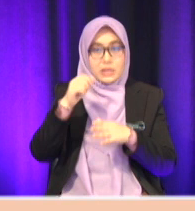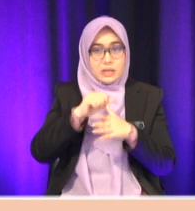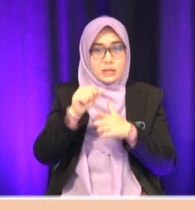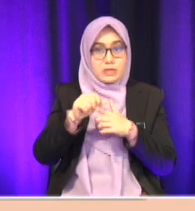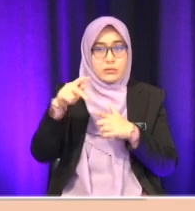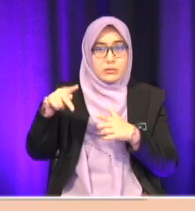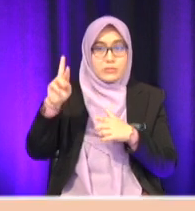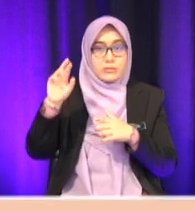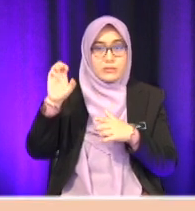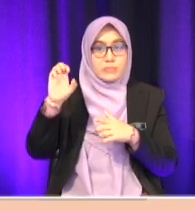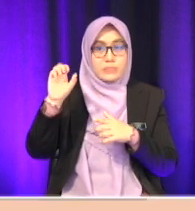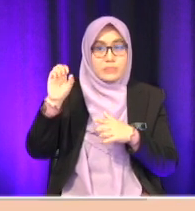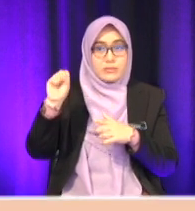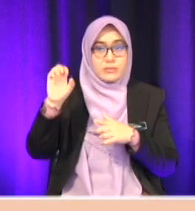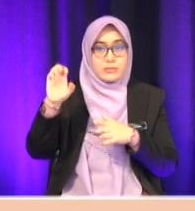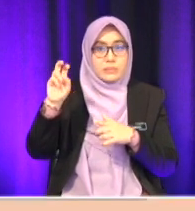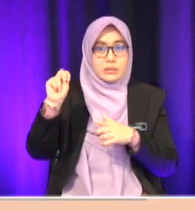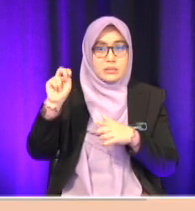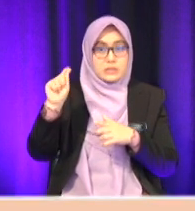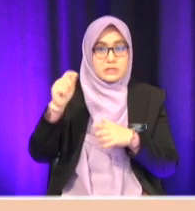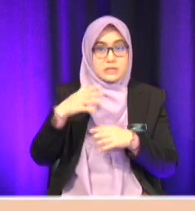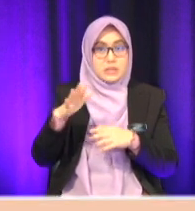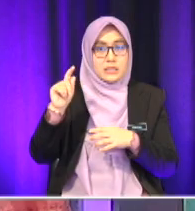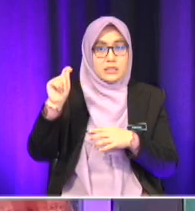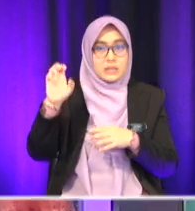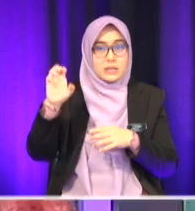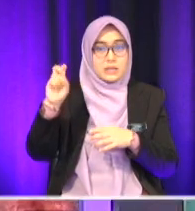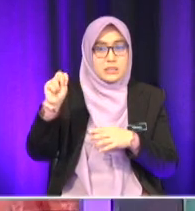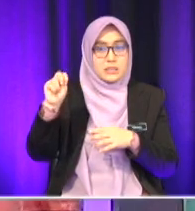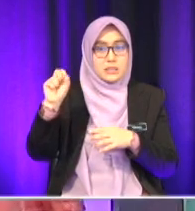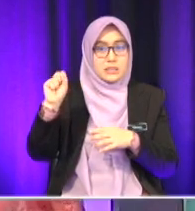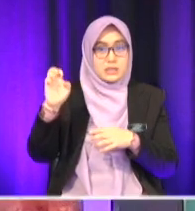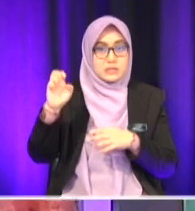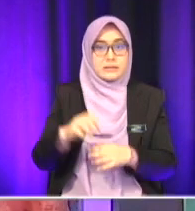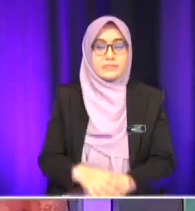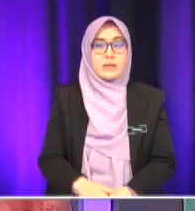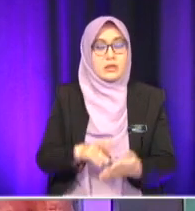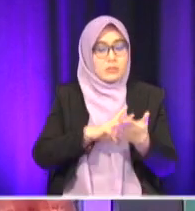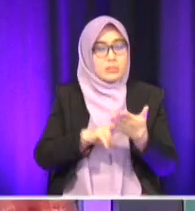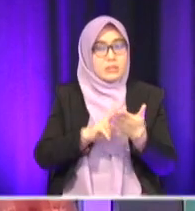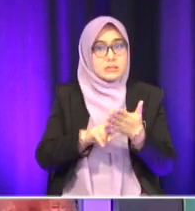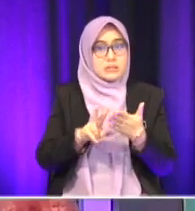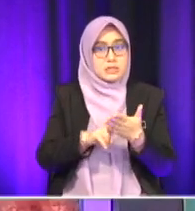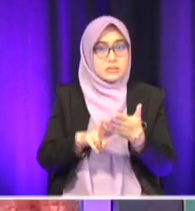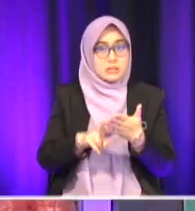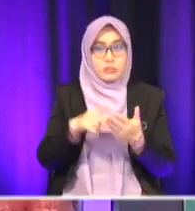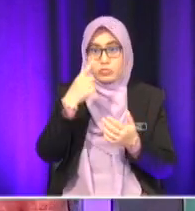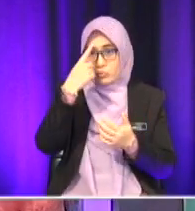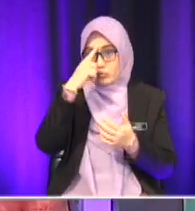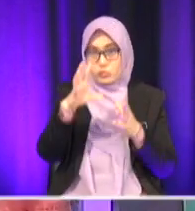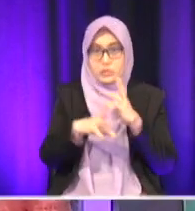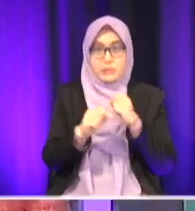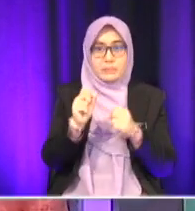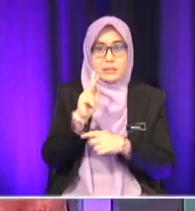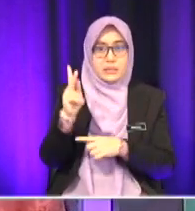Okay, read for the first time to get the gist of the text.